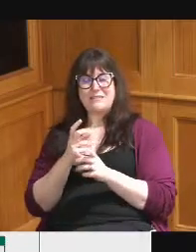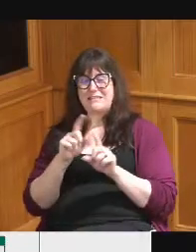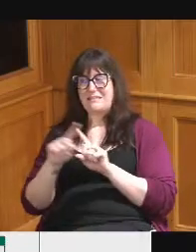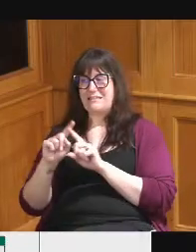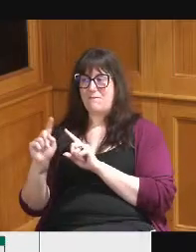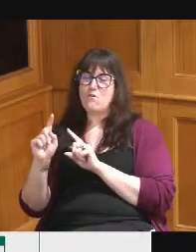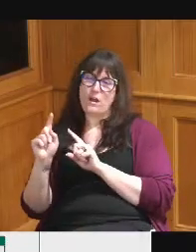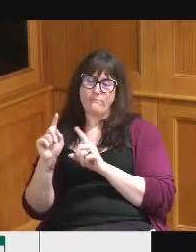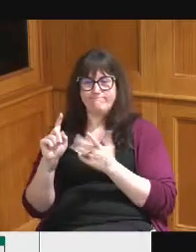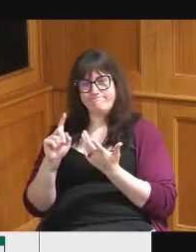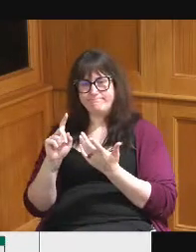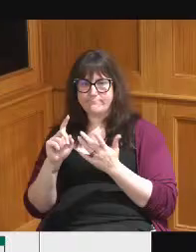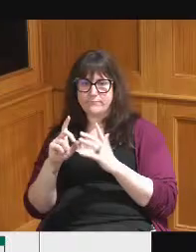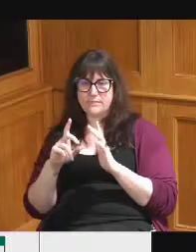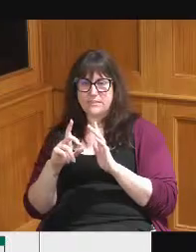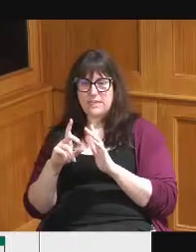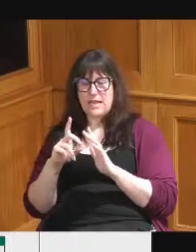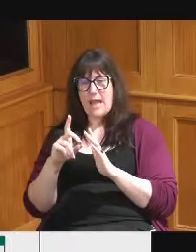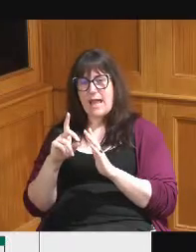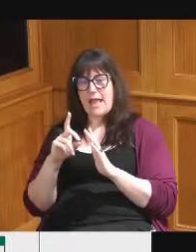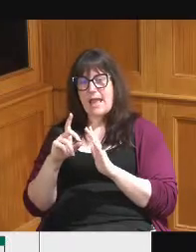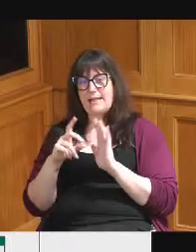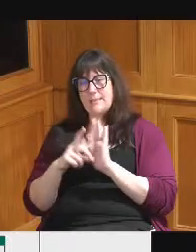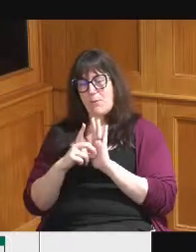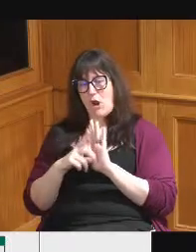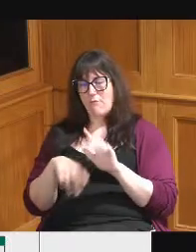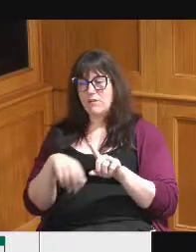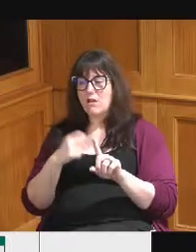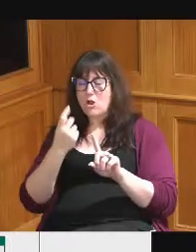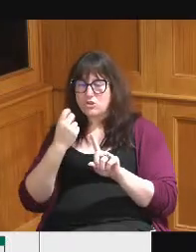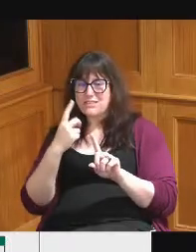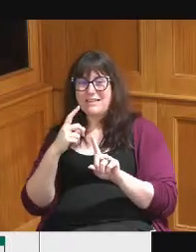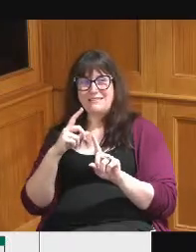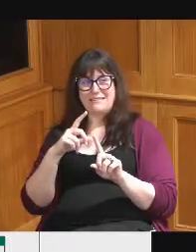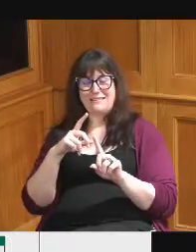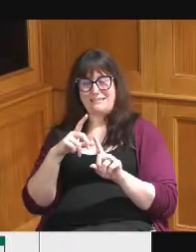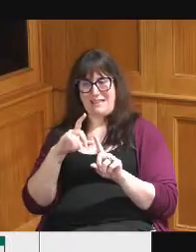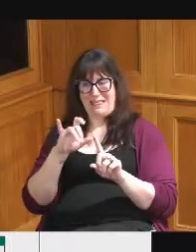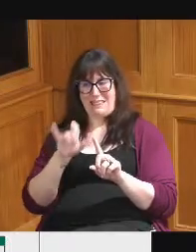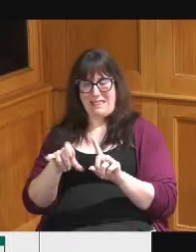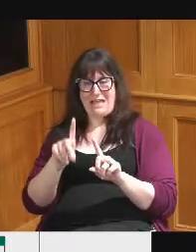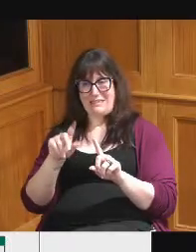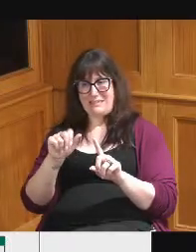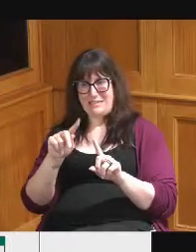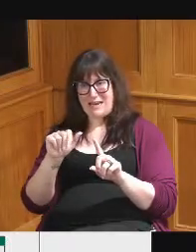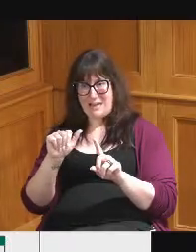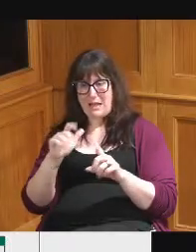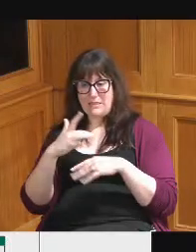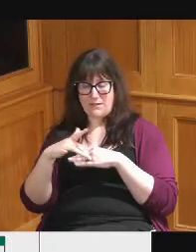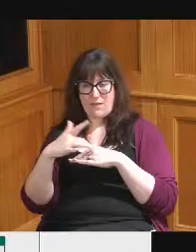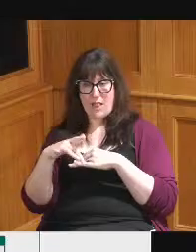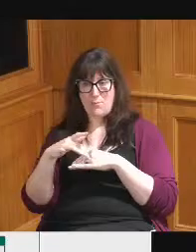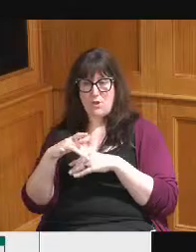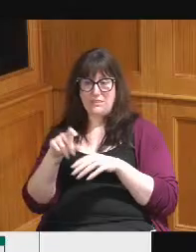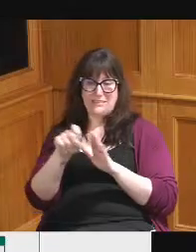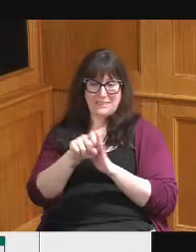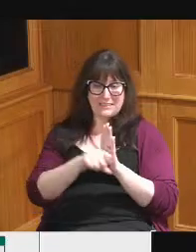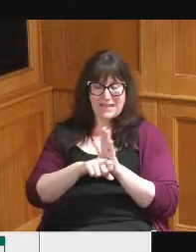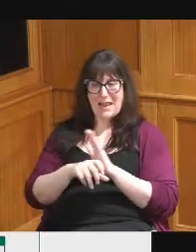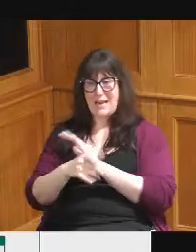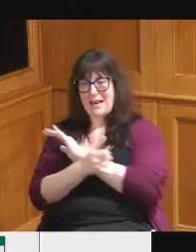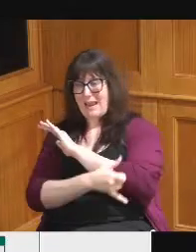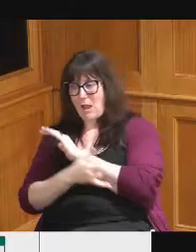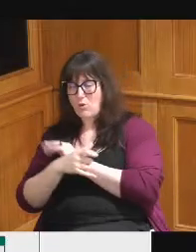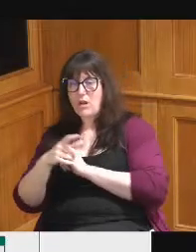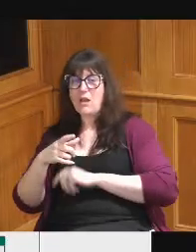drug overdoses. The same data are available, or the analogous data are available at the state and county level through the Ohio Department